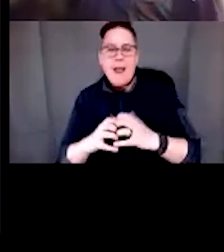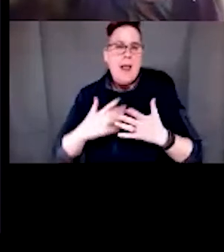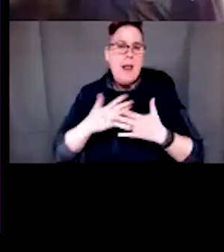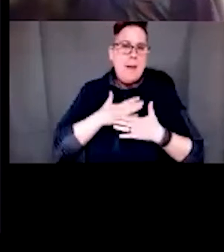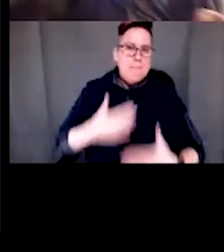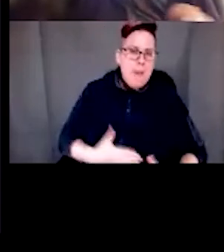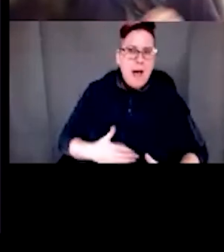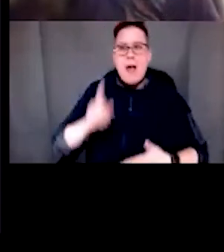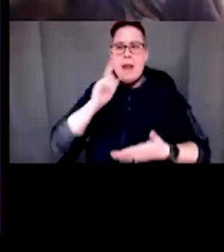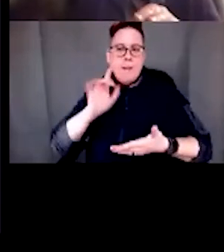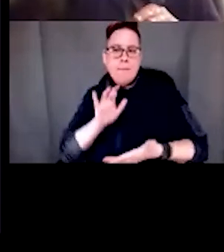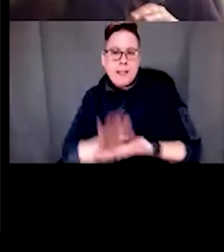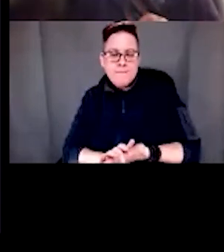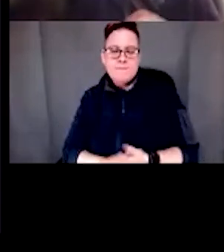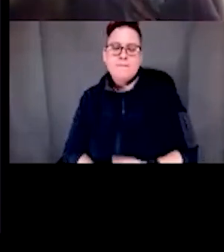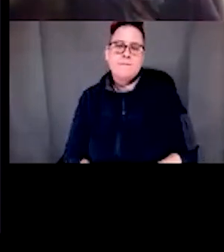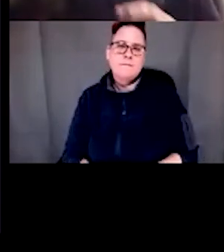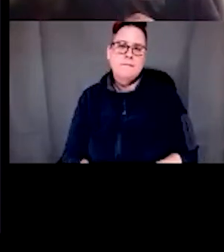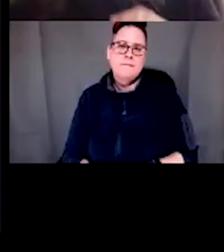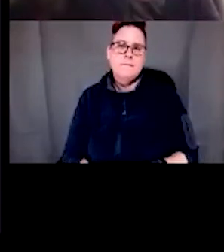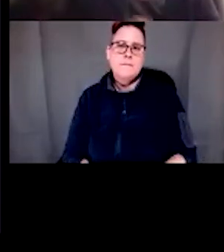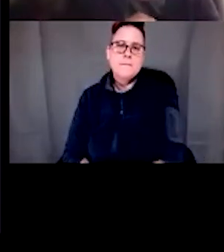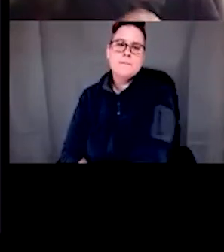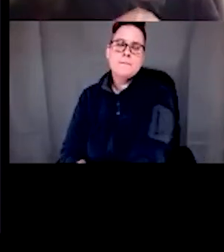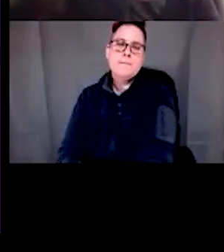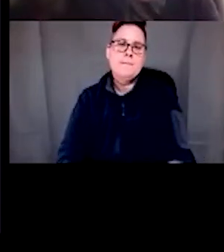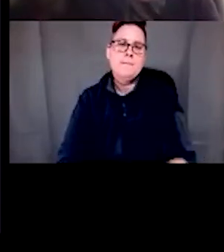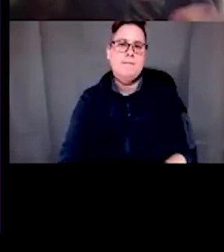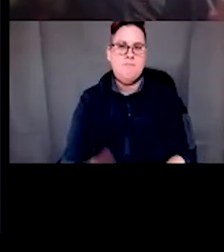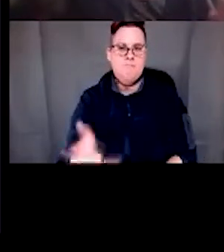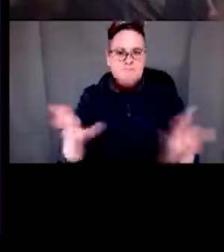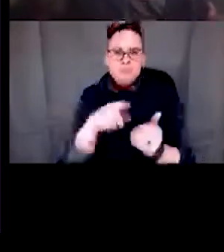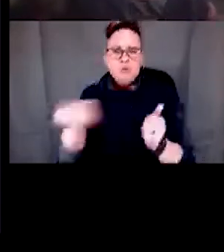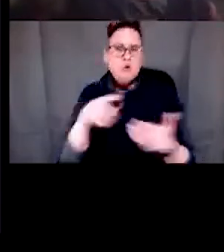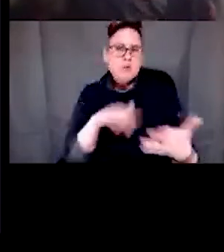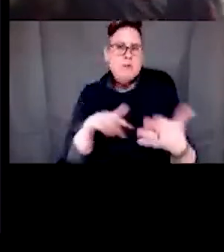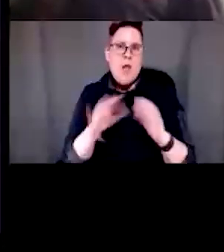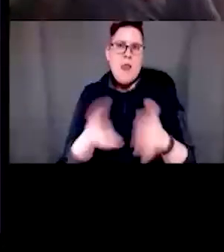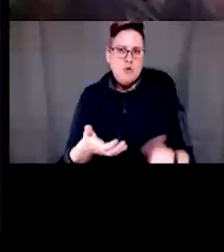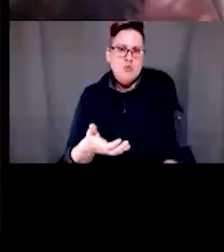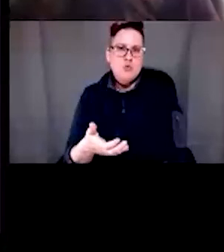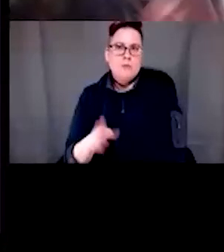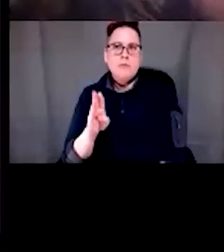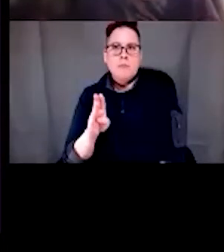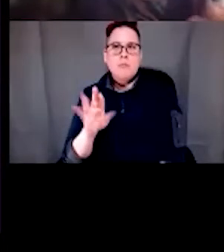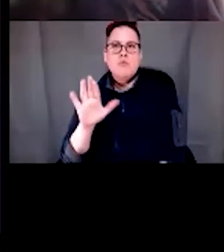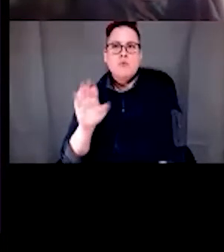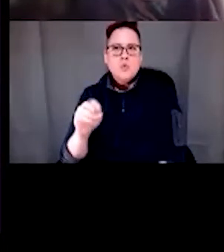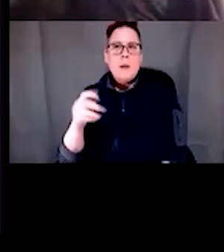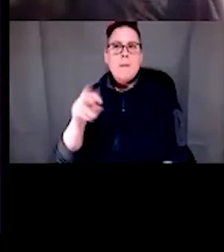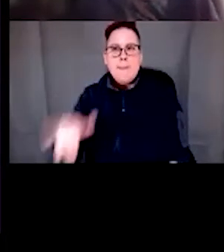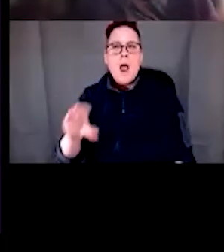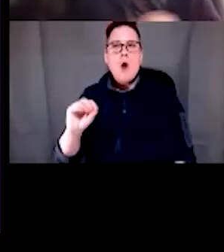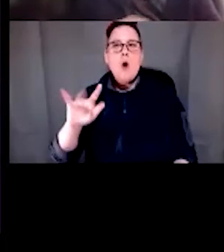of beliefs? And let me urge you to do a study group on Bruce Perry and Oprah Winfrey's